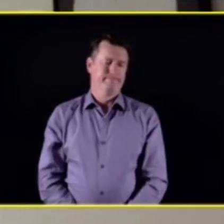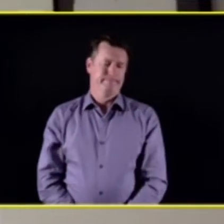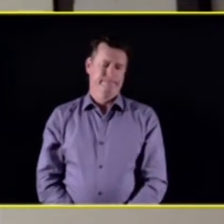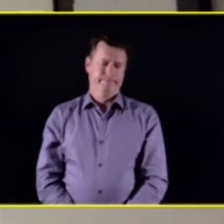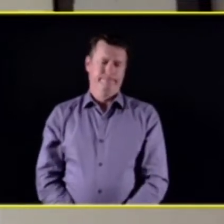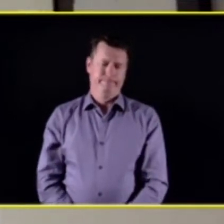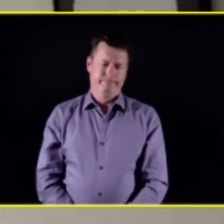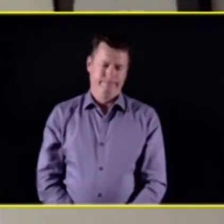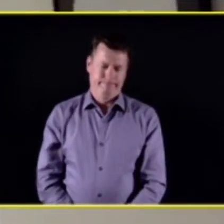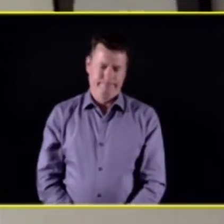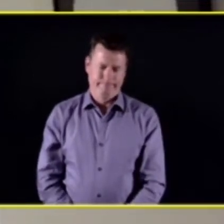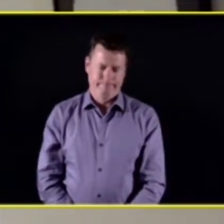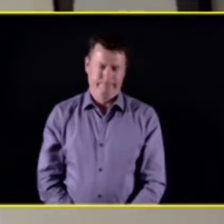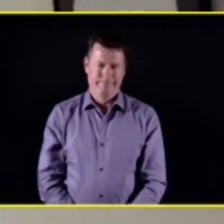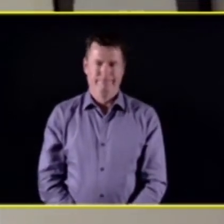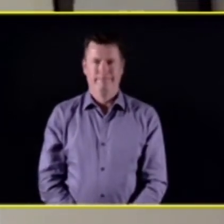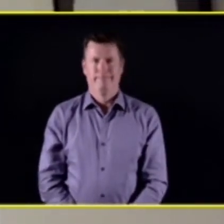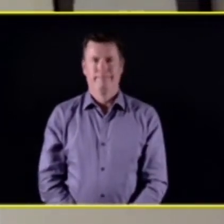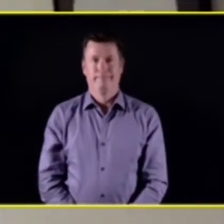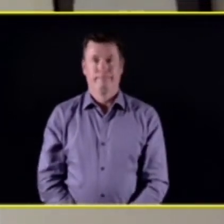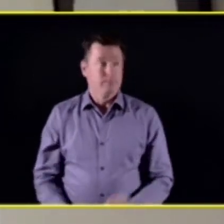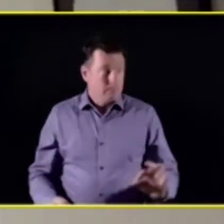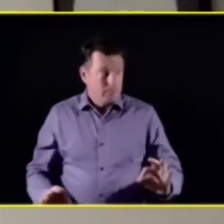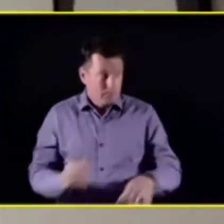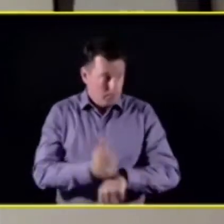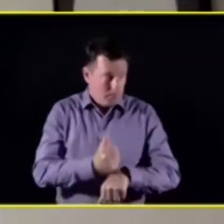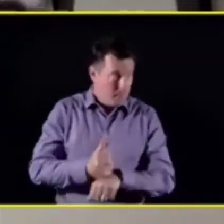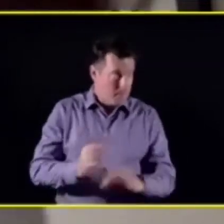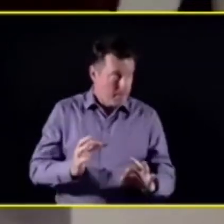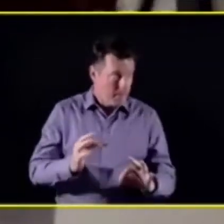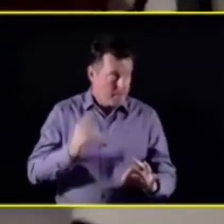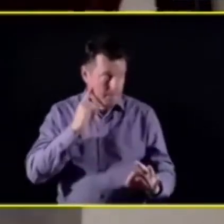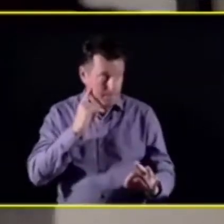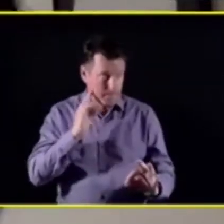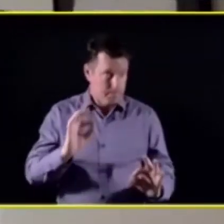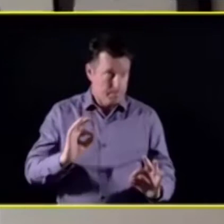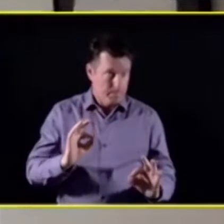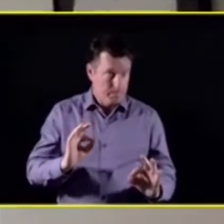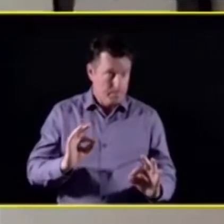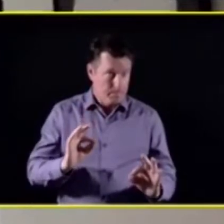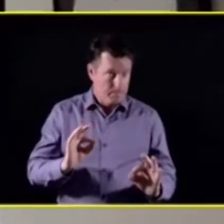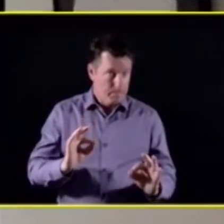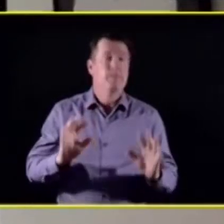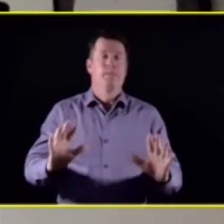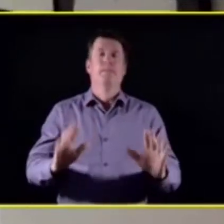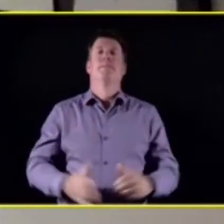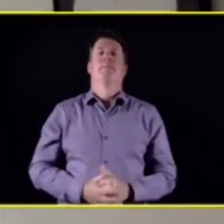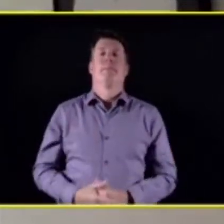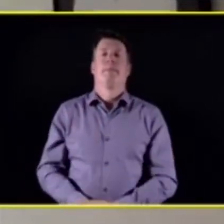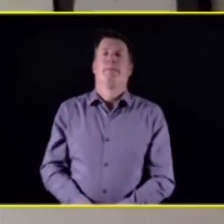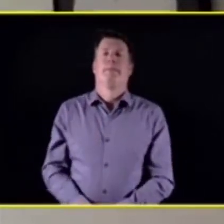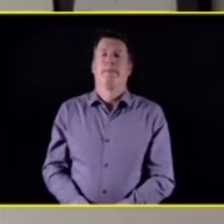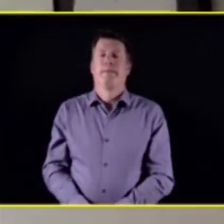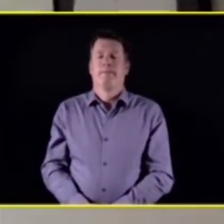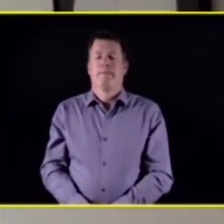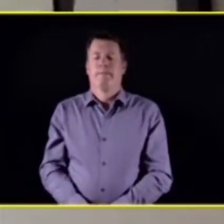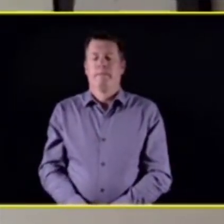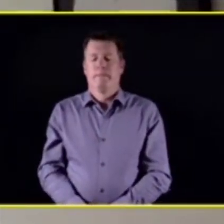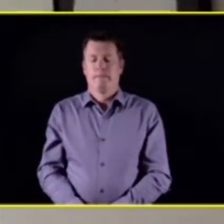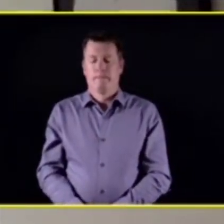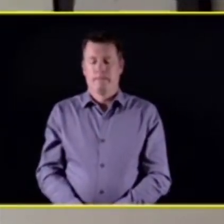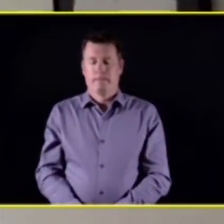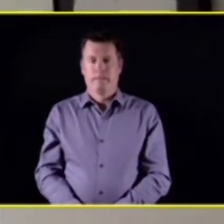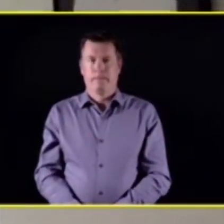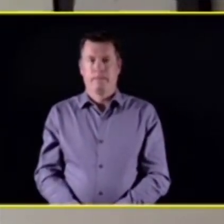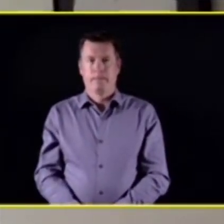You got me? Now we can hear you. I'm so sorry. That's our fault. If you could start over, please. Other than entering, I